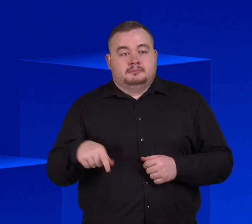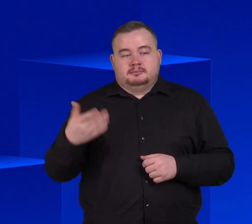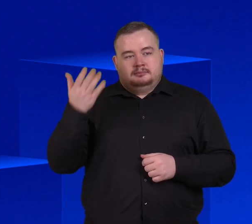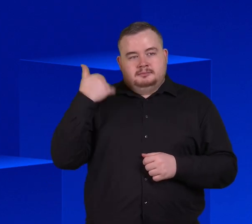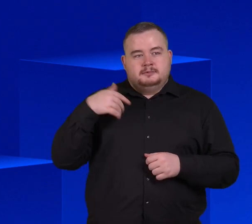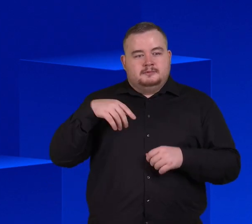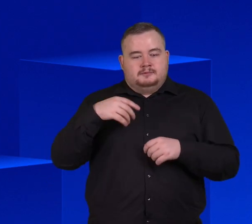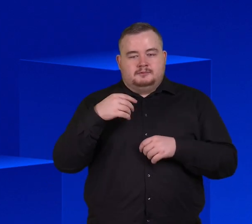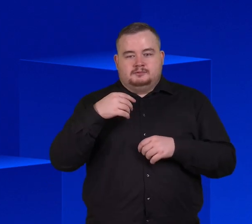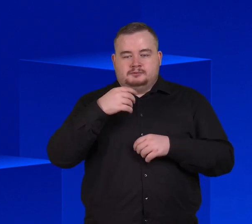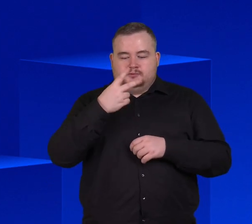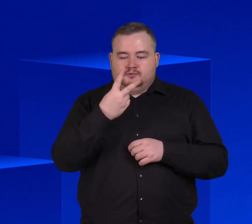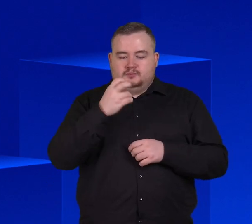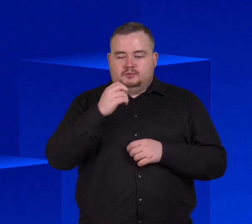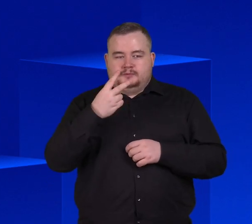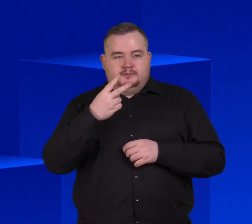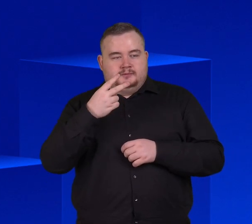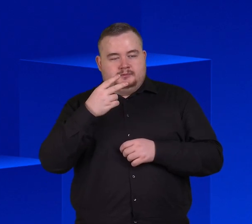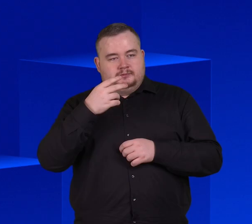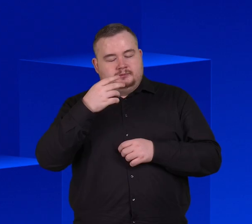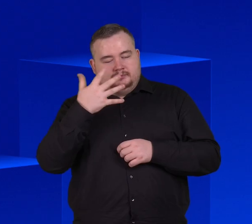in 2005 for perspective